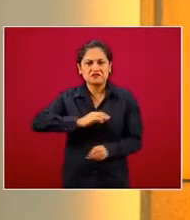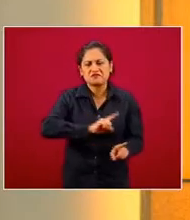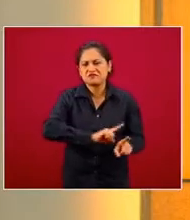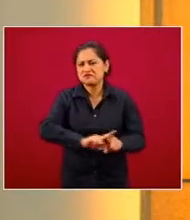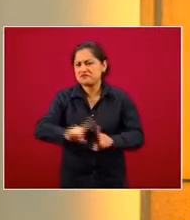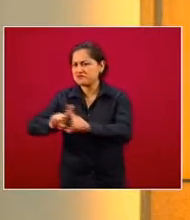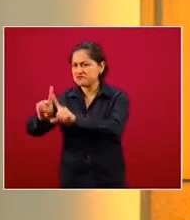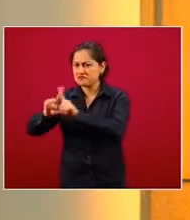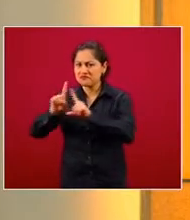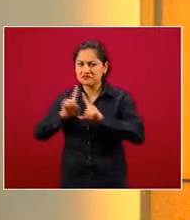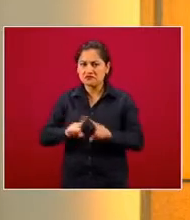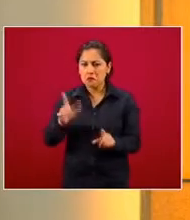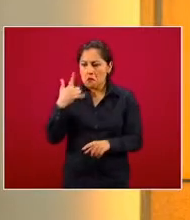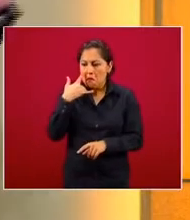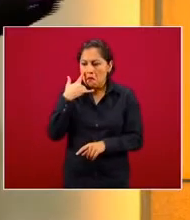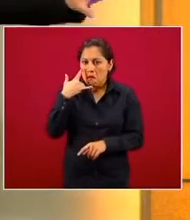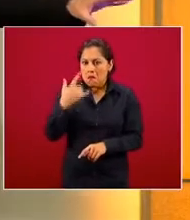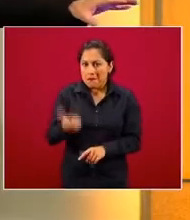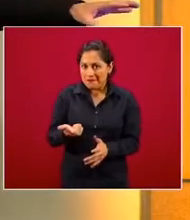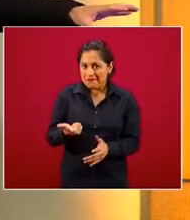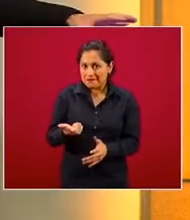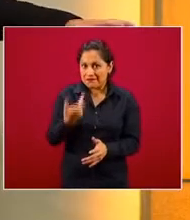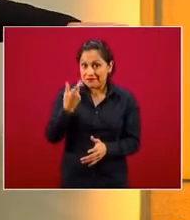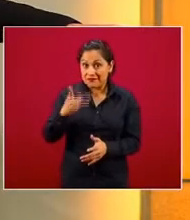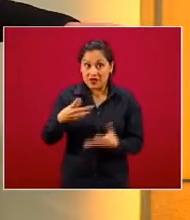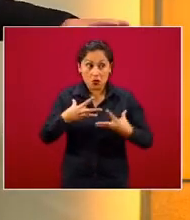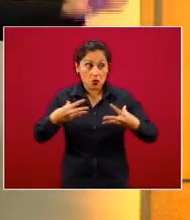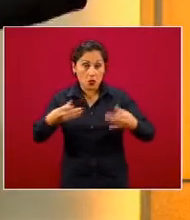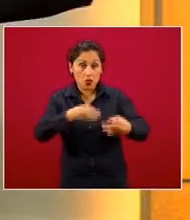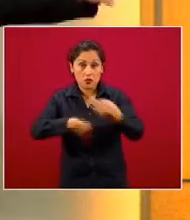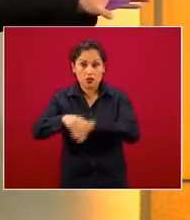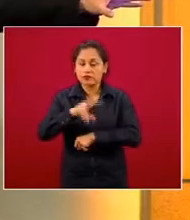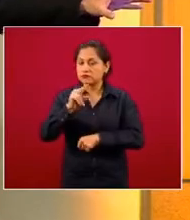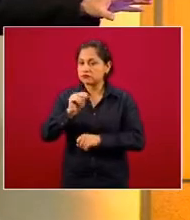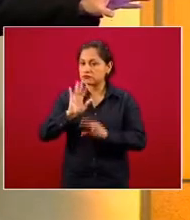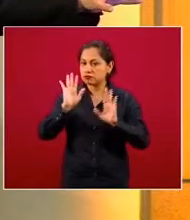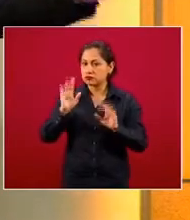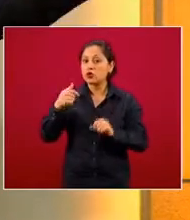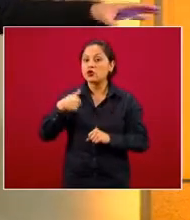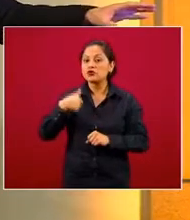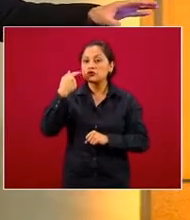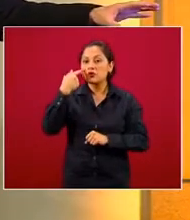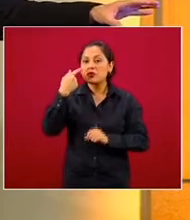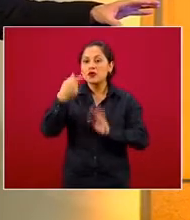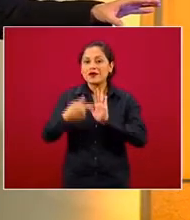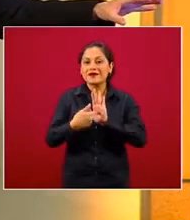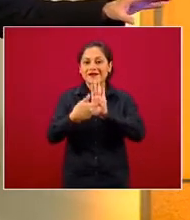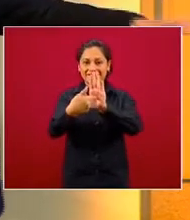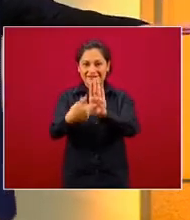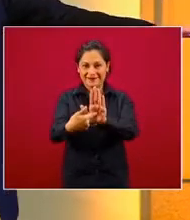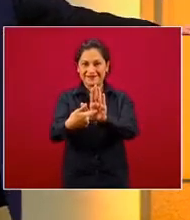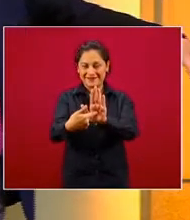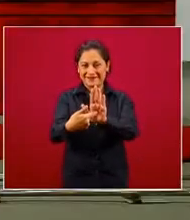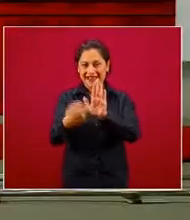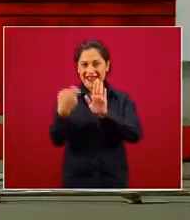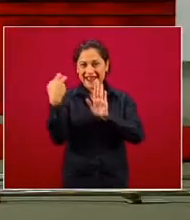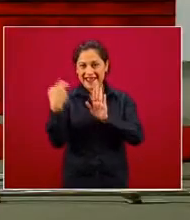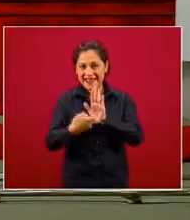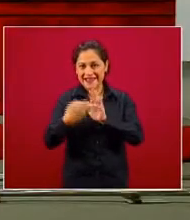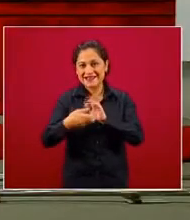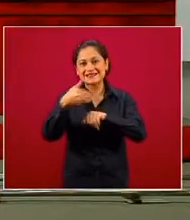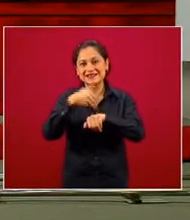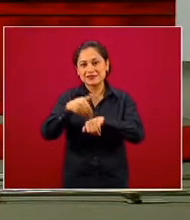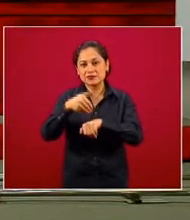all kinds of different stuff that can cause that. But the majority are not specified. There's a